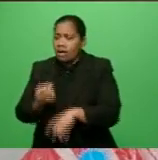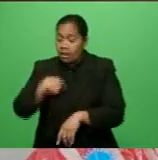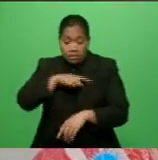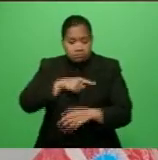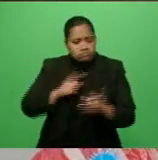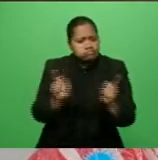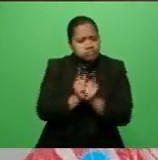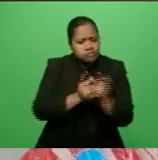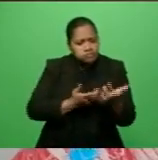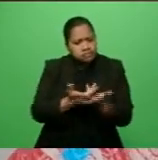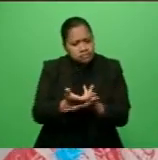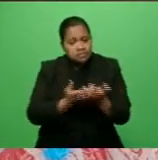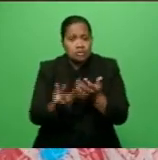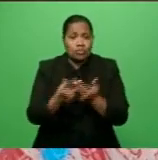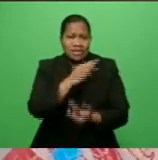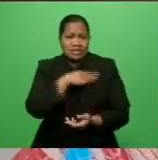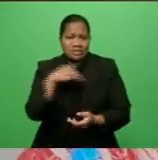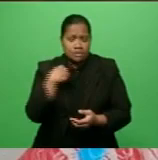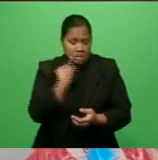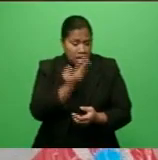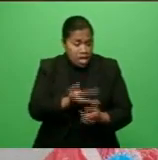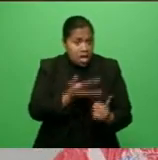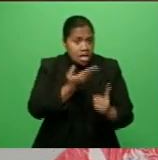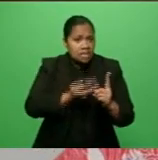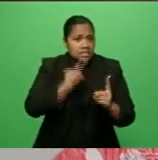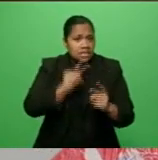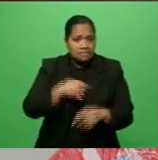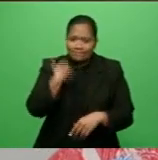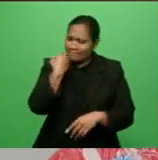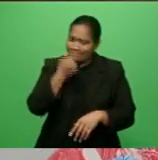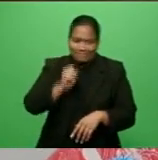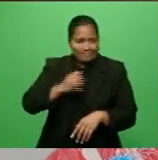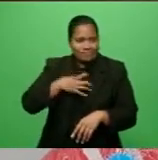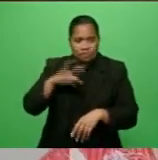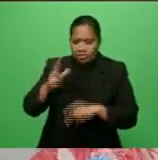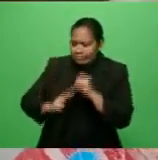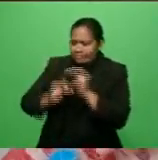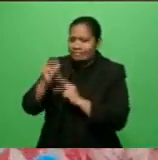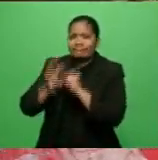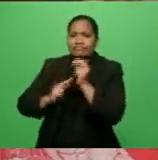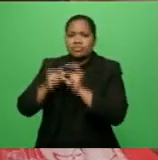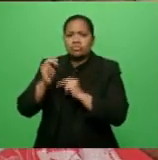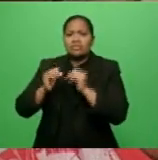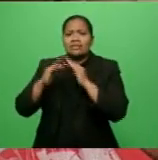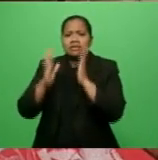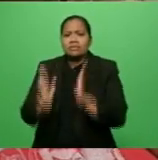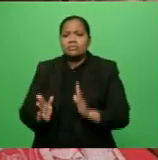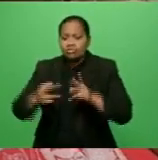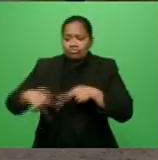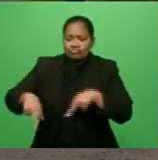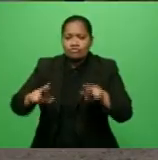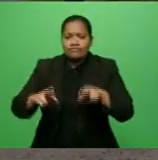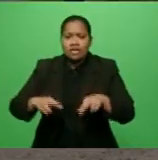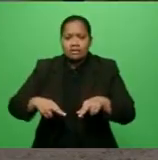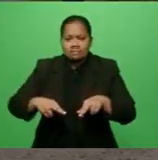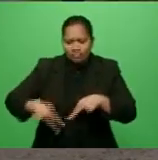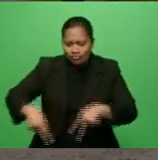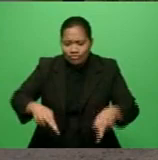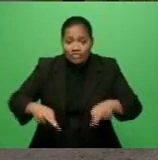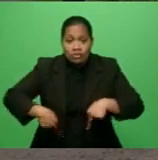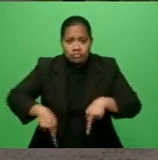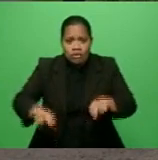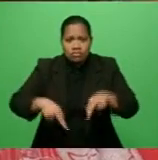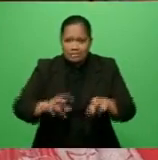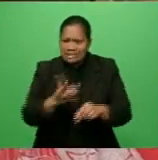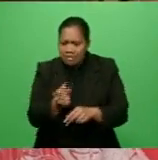has clearly stated that there will be no more construction of new houses in River Road. Some of those that have given their money were very